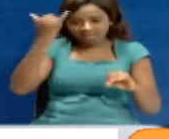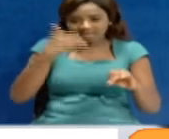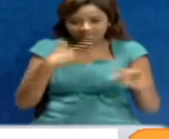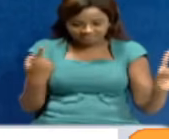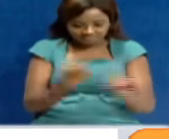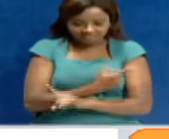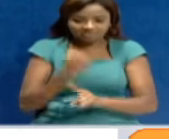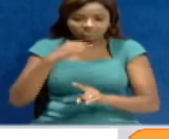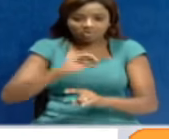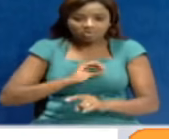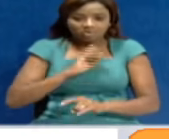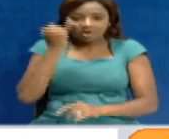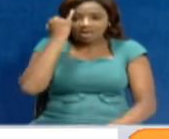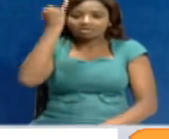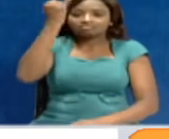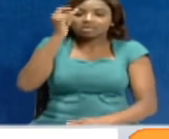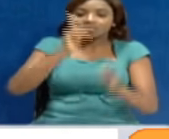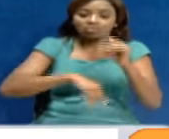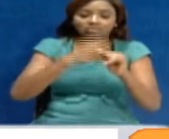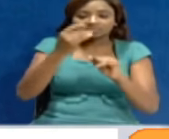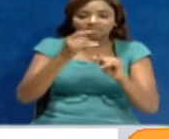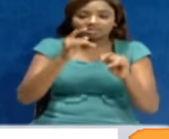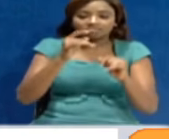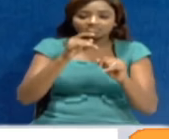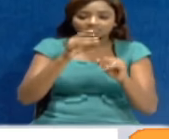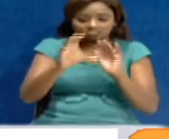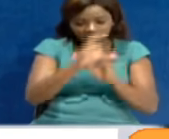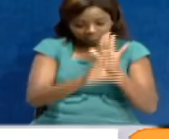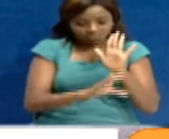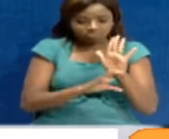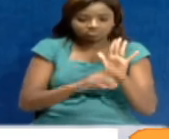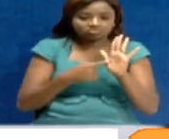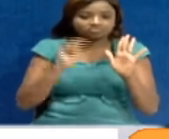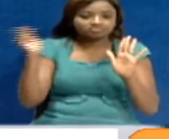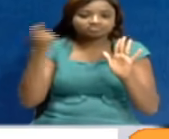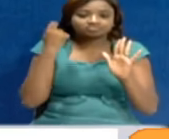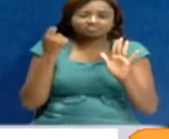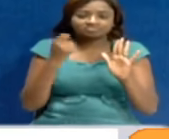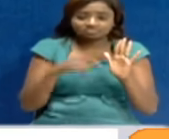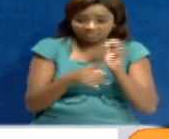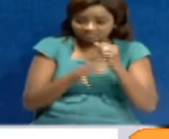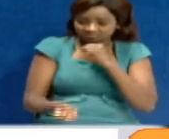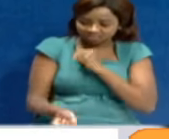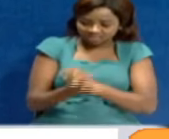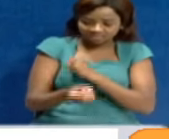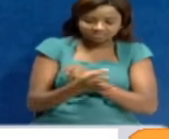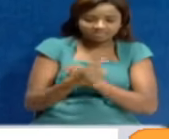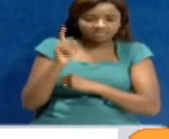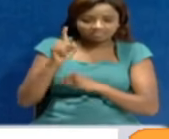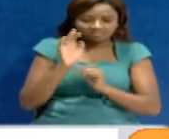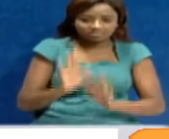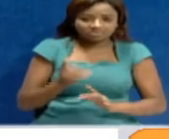got our own ideals, and our ideal is the constitution of Kenya, which we must implement, and it prescribes what must be done, and we must go by